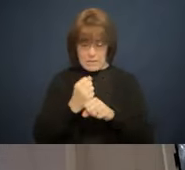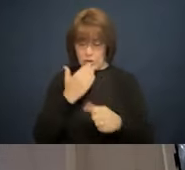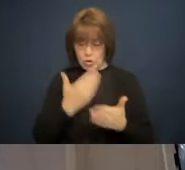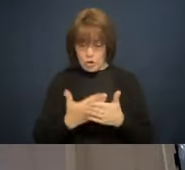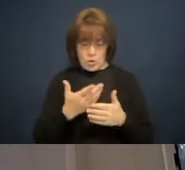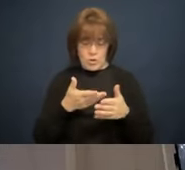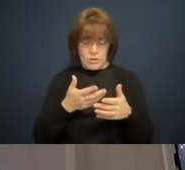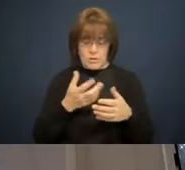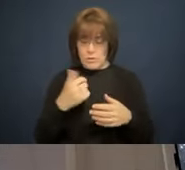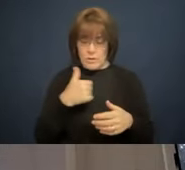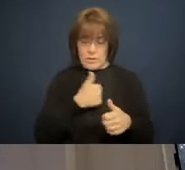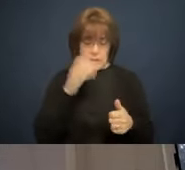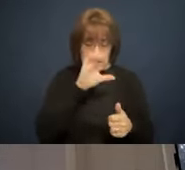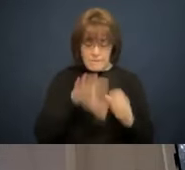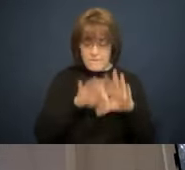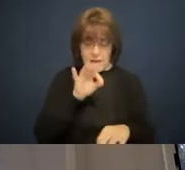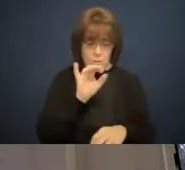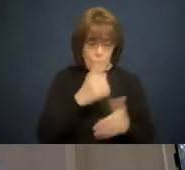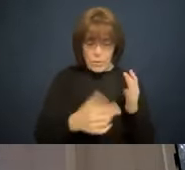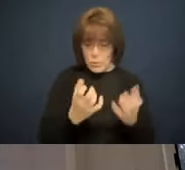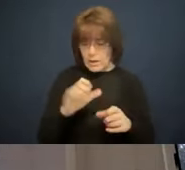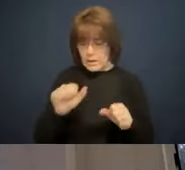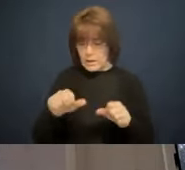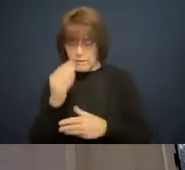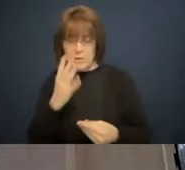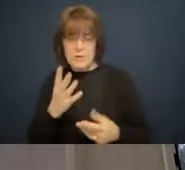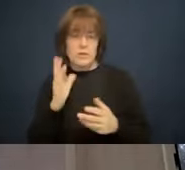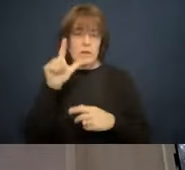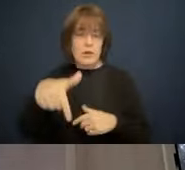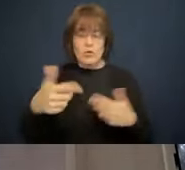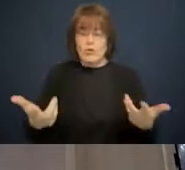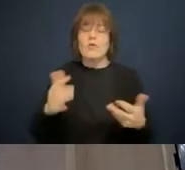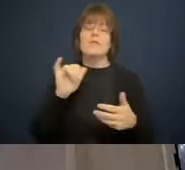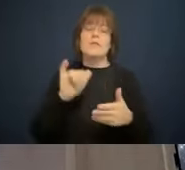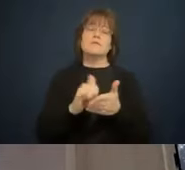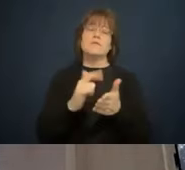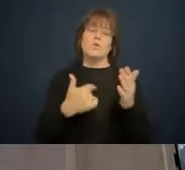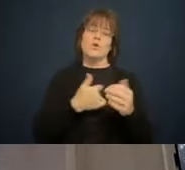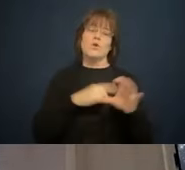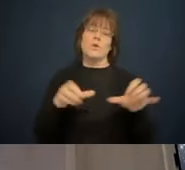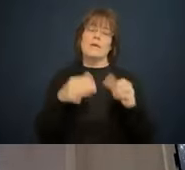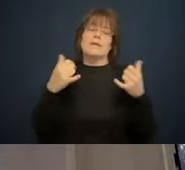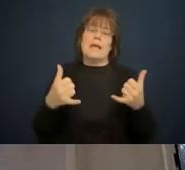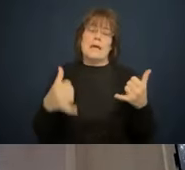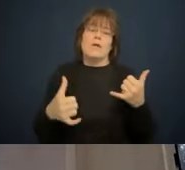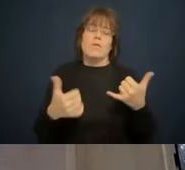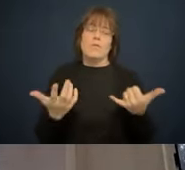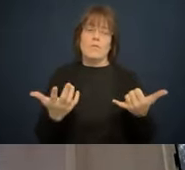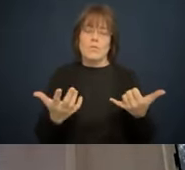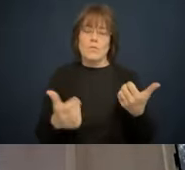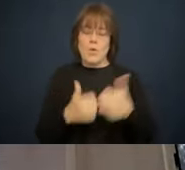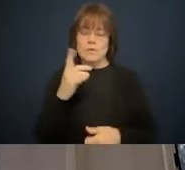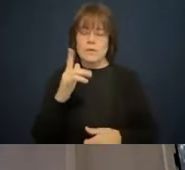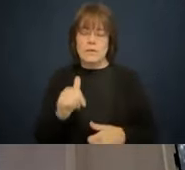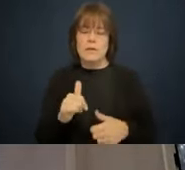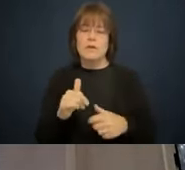find things, so we can use them? And that's what we're working on these days, largely at